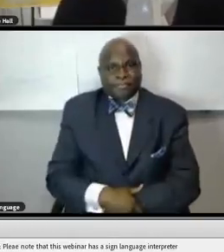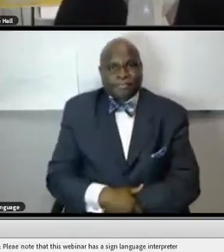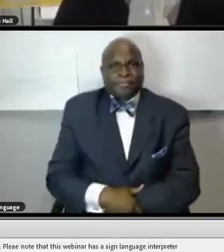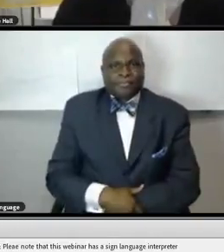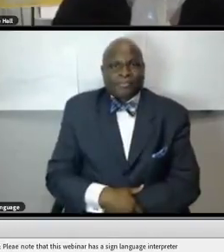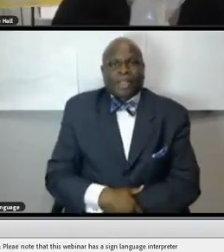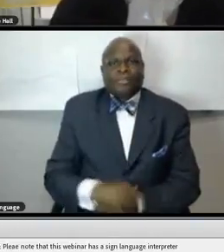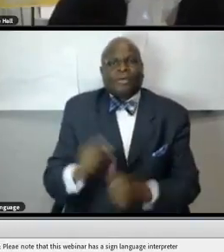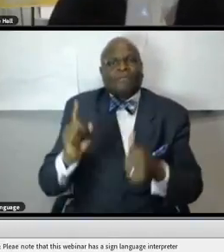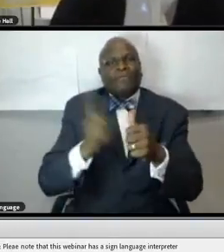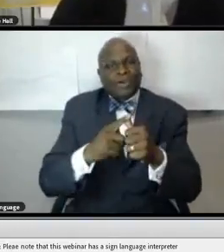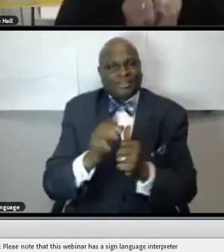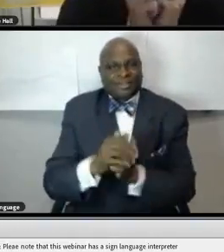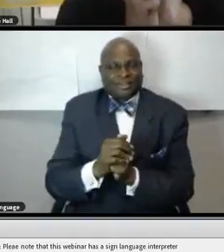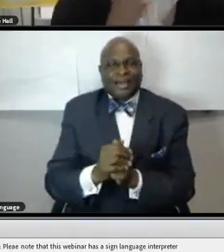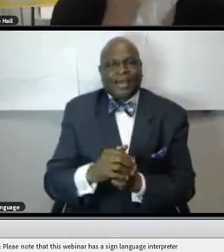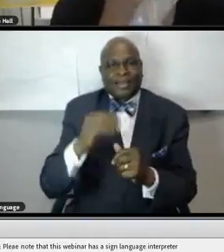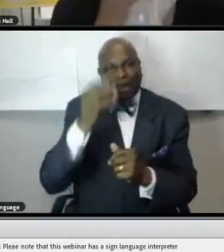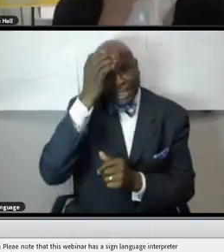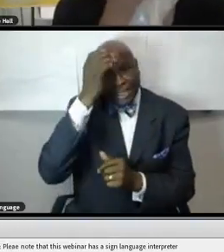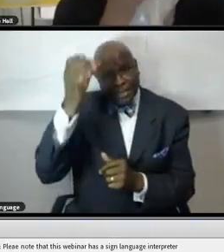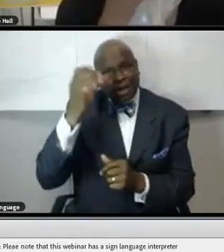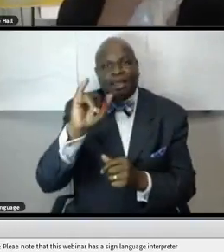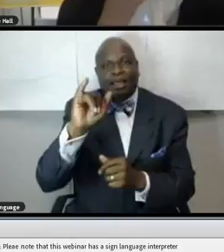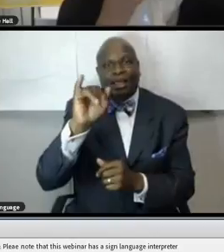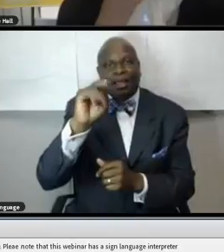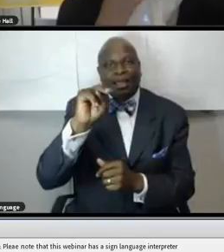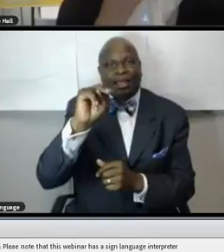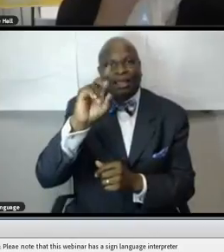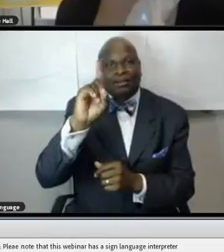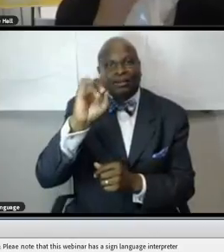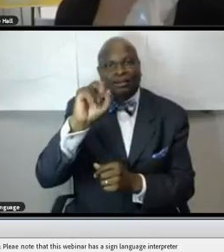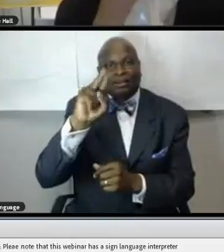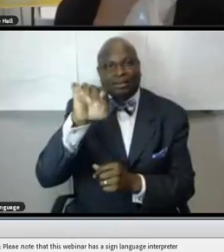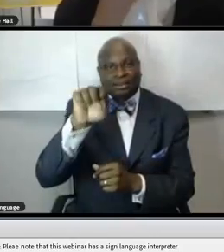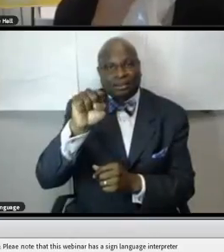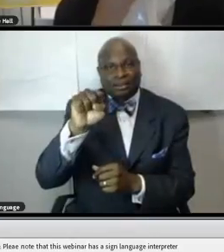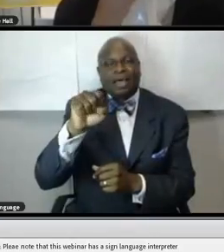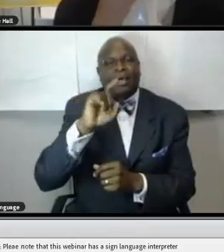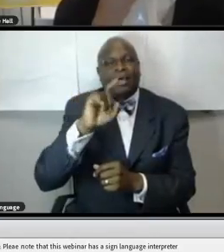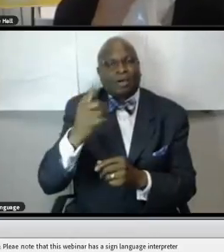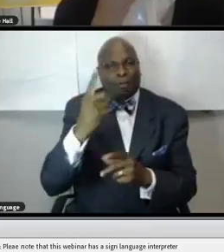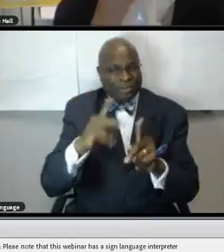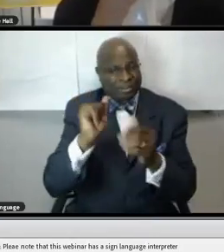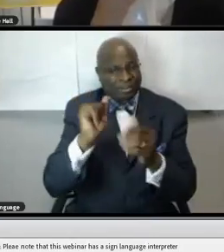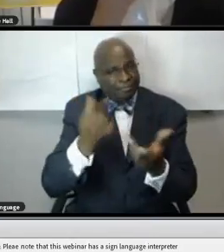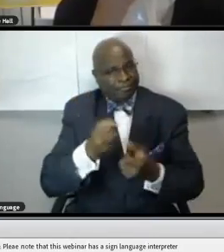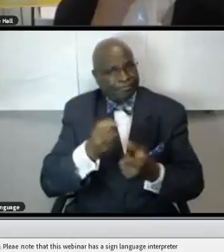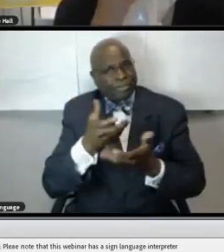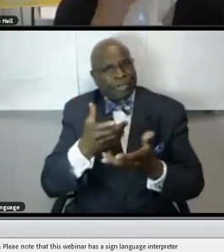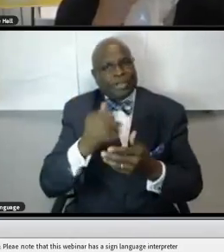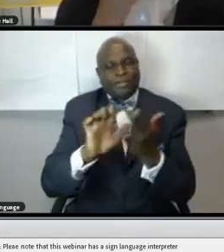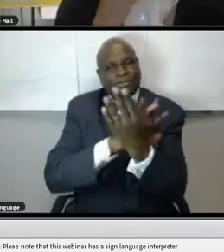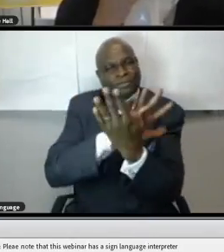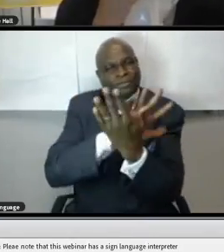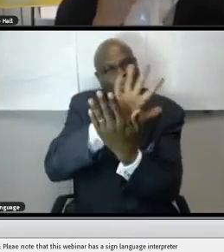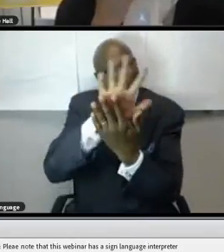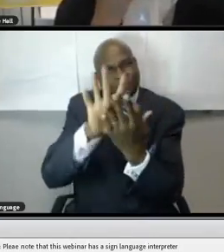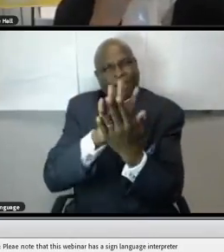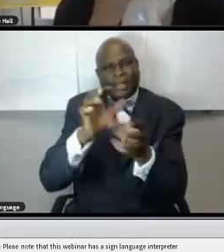So first of all, the concept of being Indigenous is, one could say, clouded by these